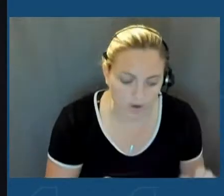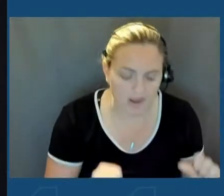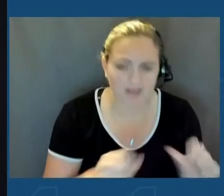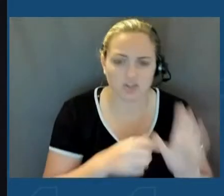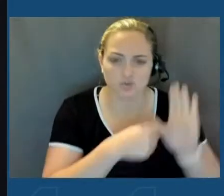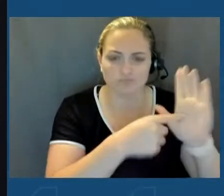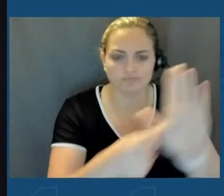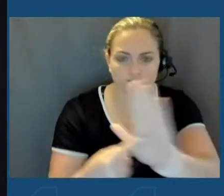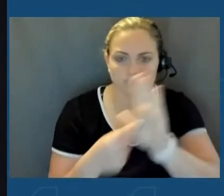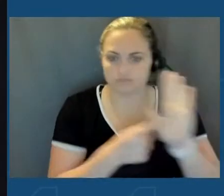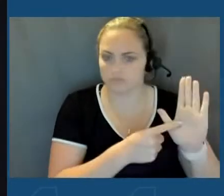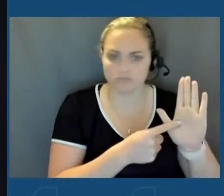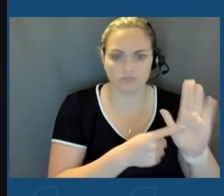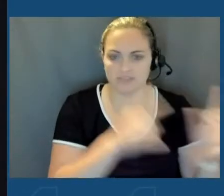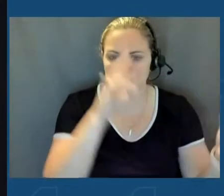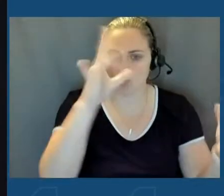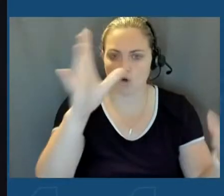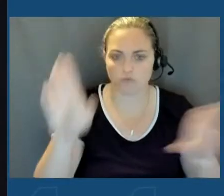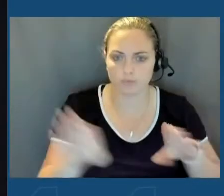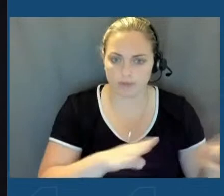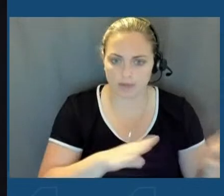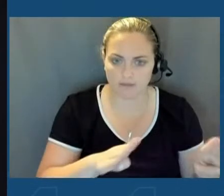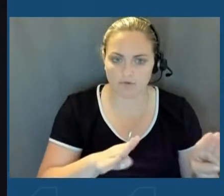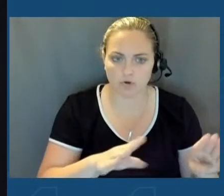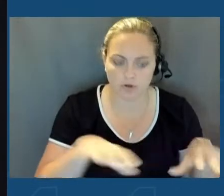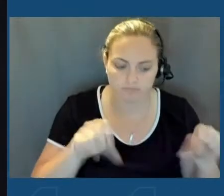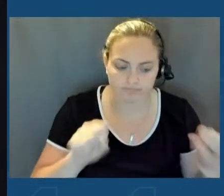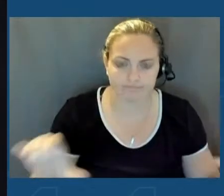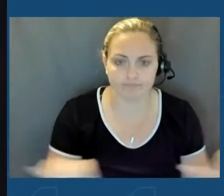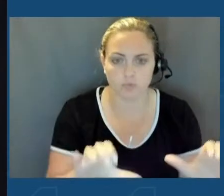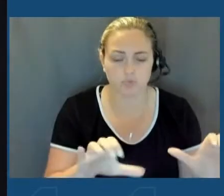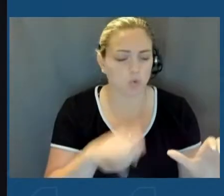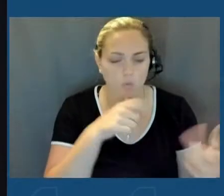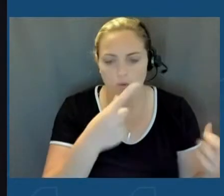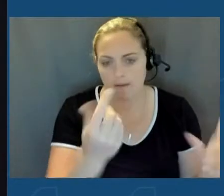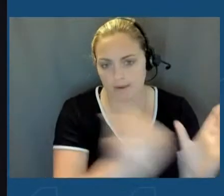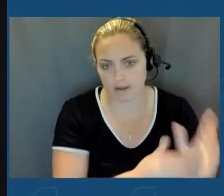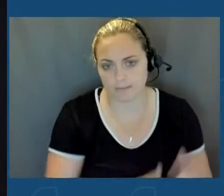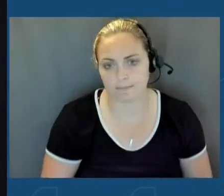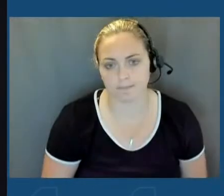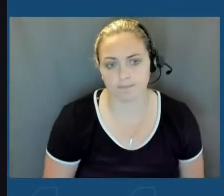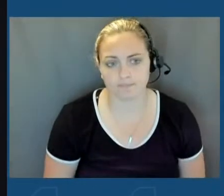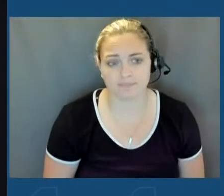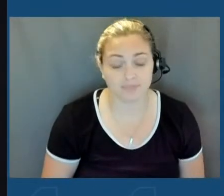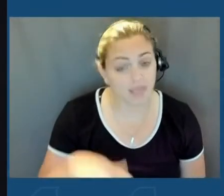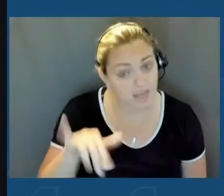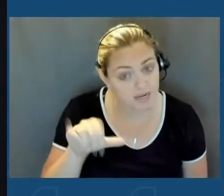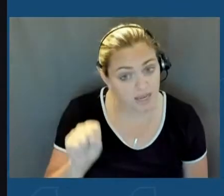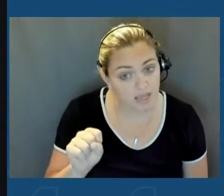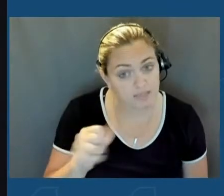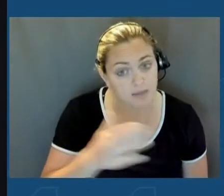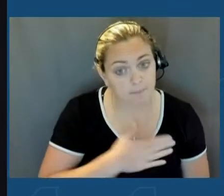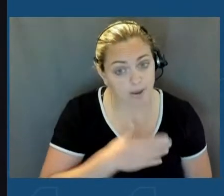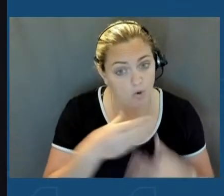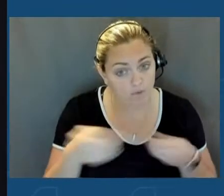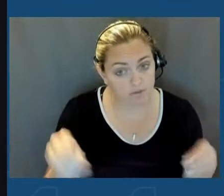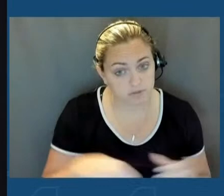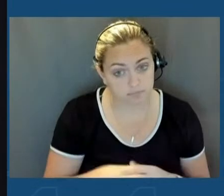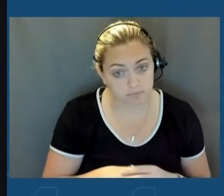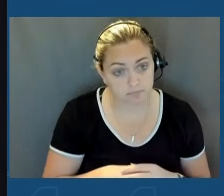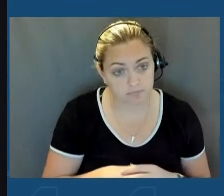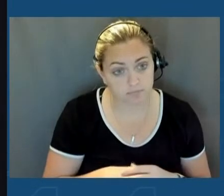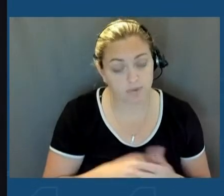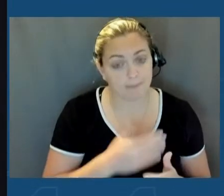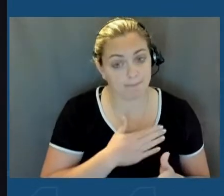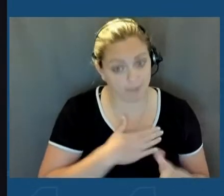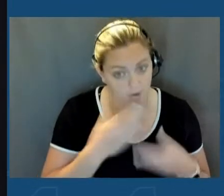this alarming behavior and take action so it won't happen again. And yes, my office, we